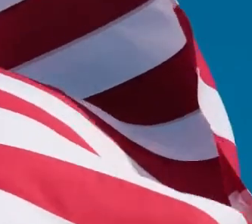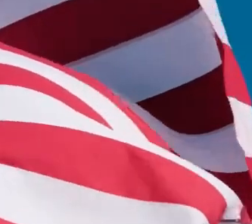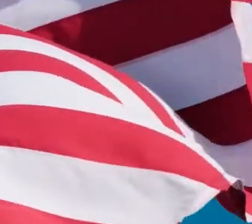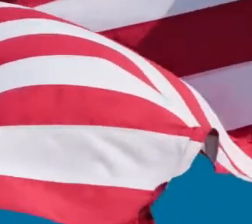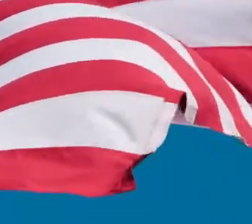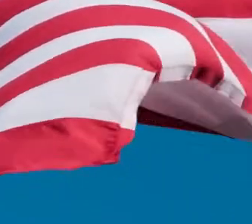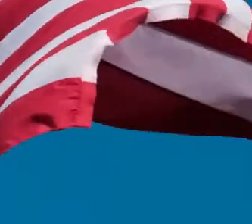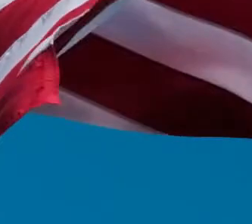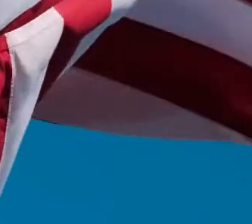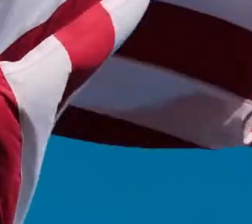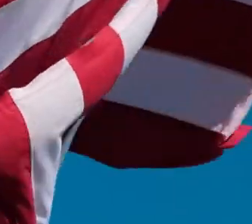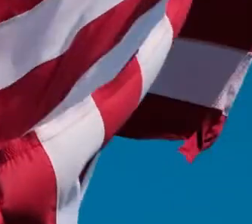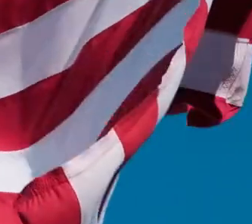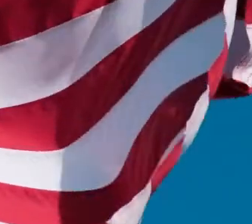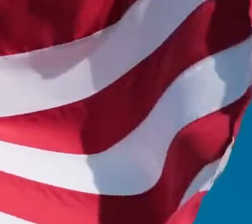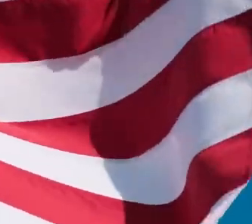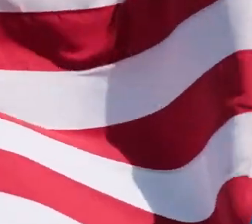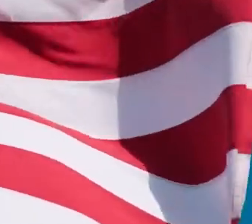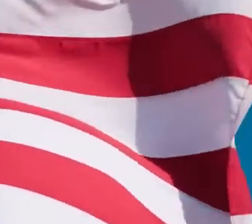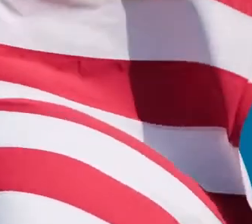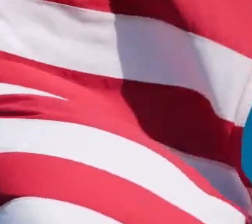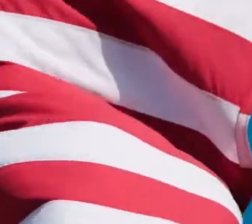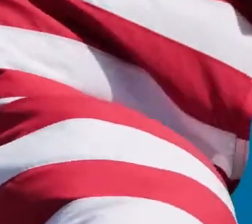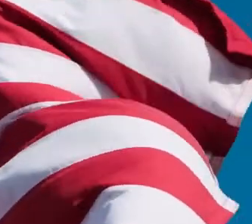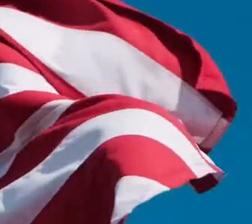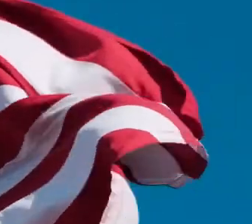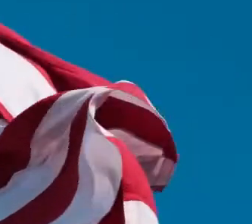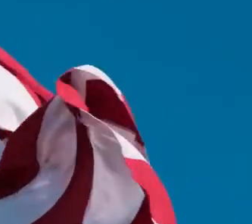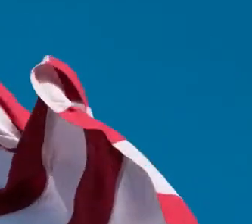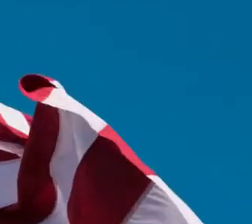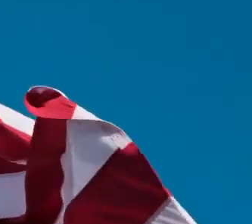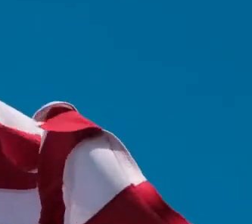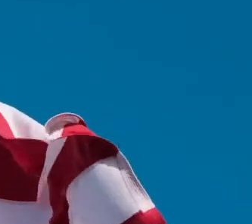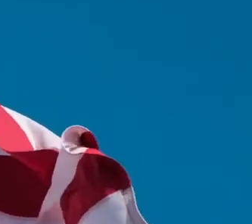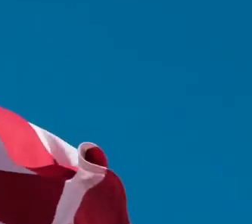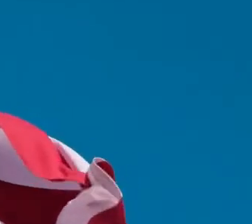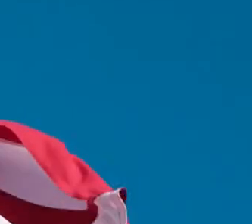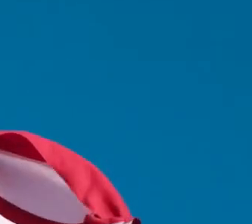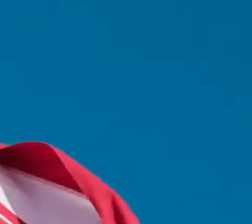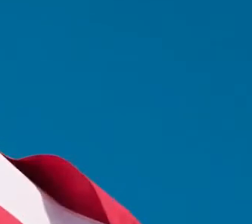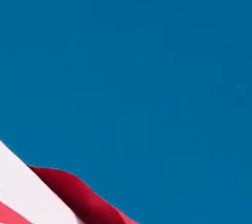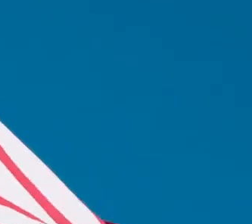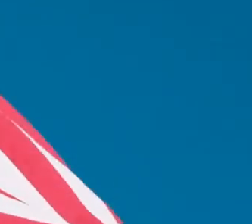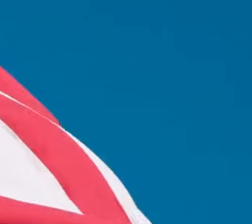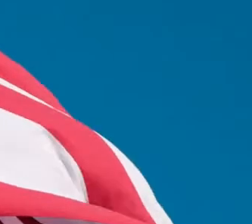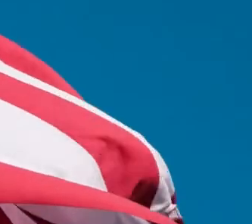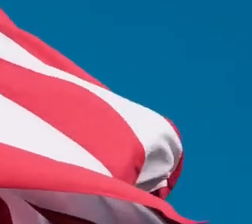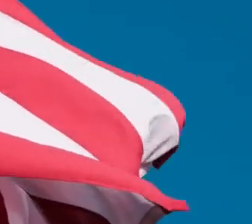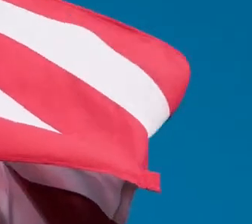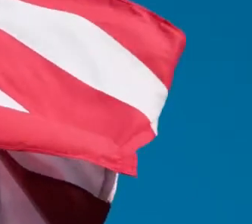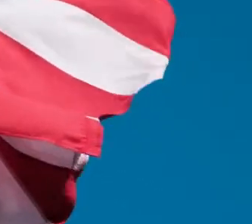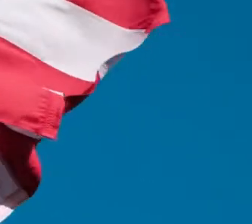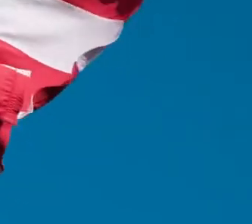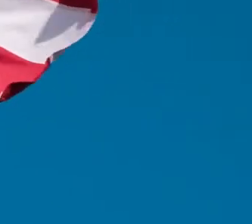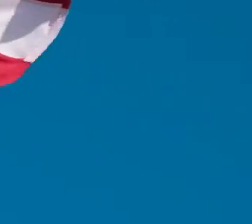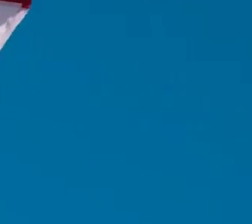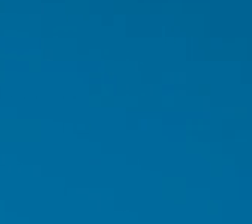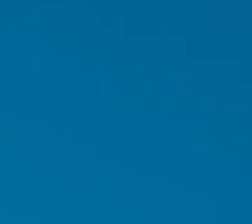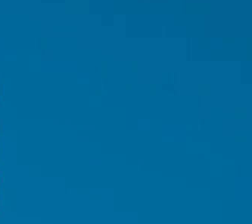of America and to the republic for which it stands, one nation, under